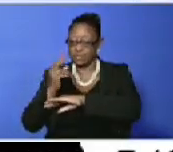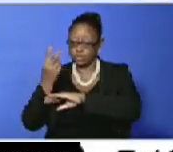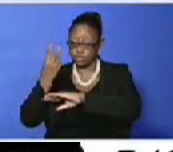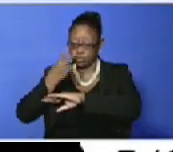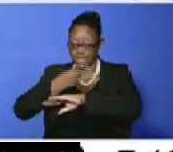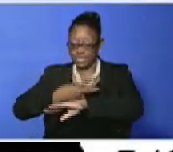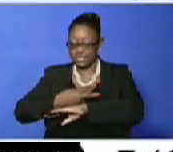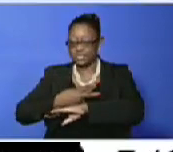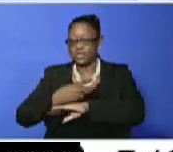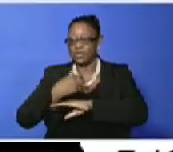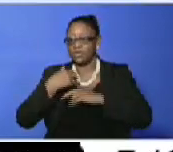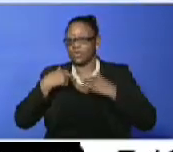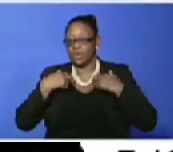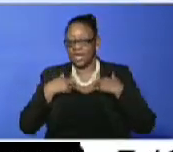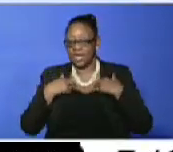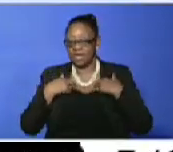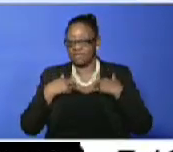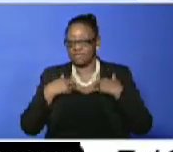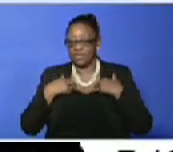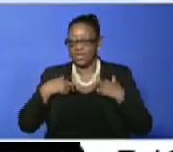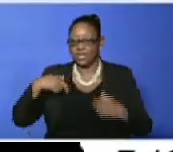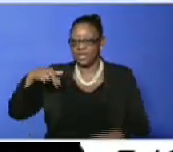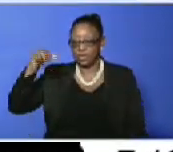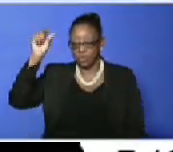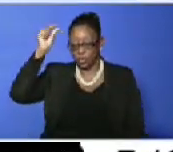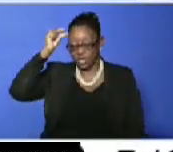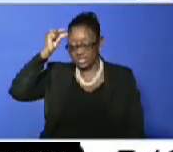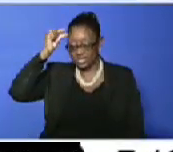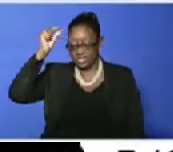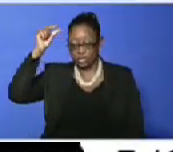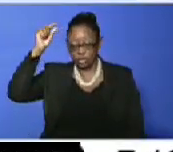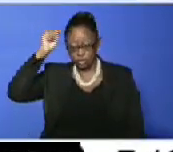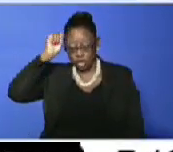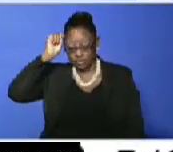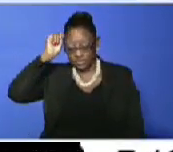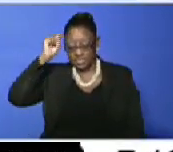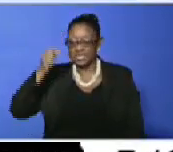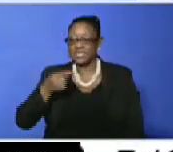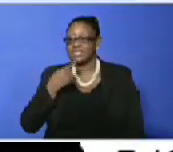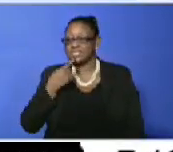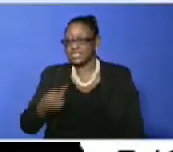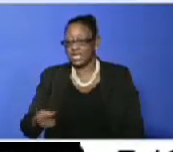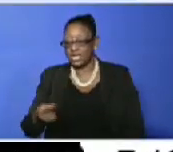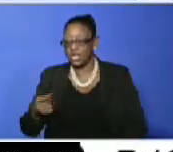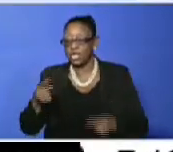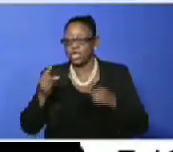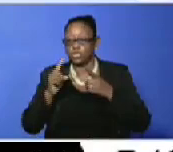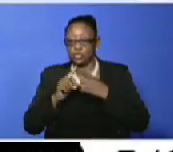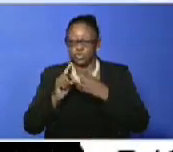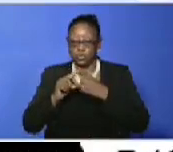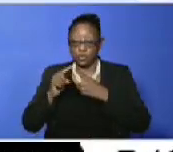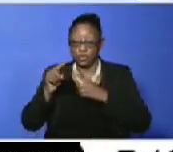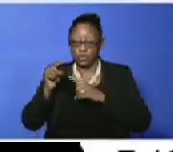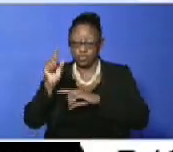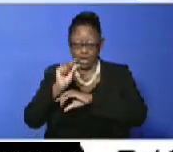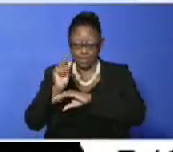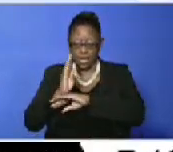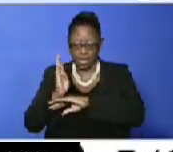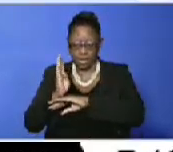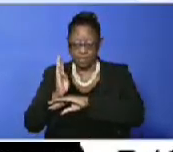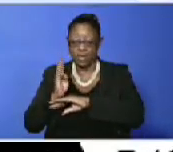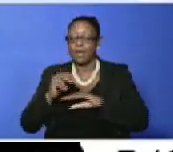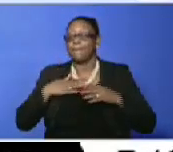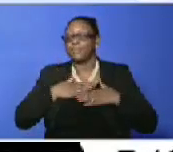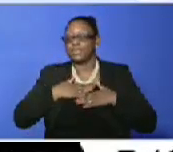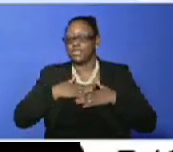days, Minister of State for that island, the Honorable Kwesi Thompson, is urging residents not to let their guards down. The increase